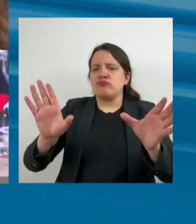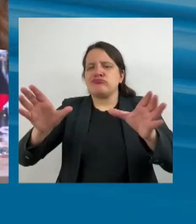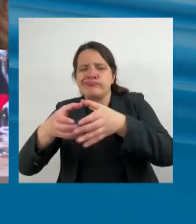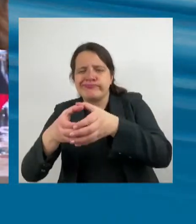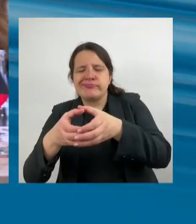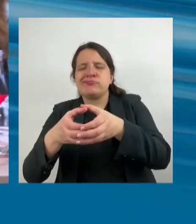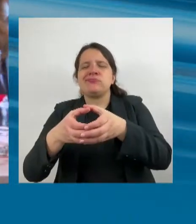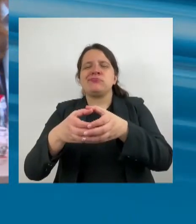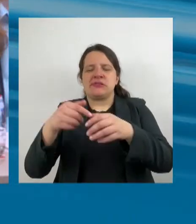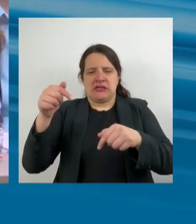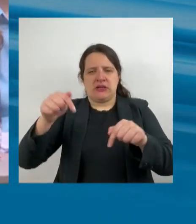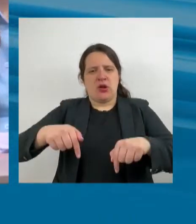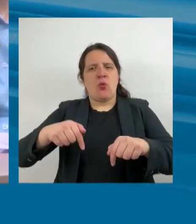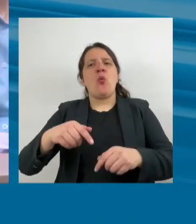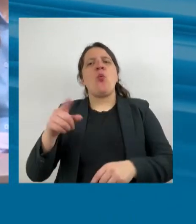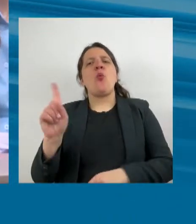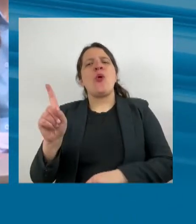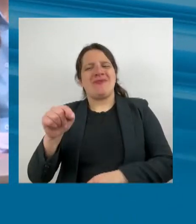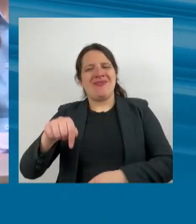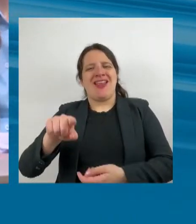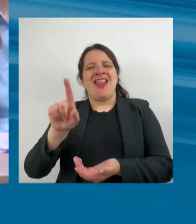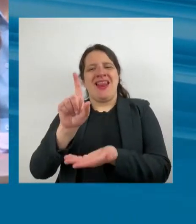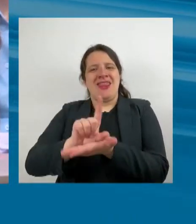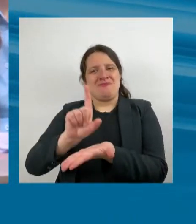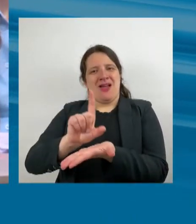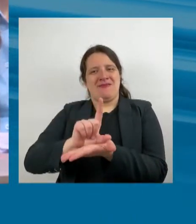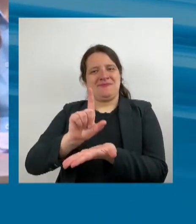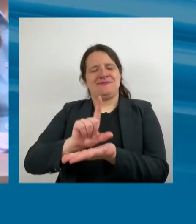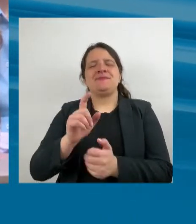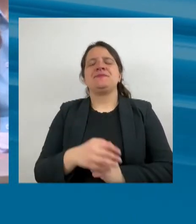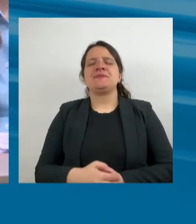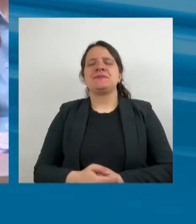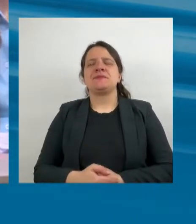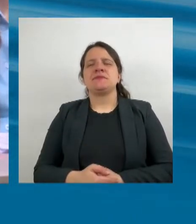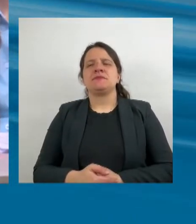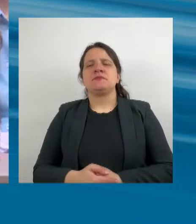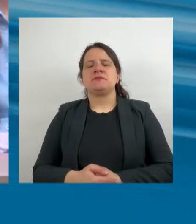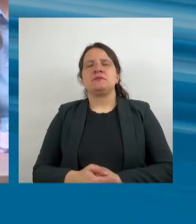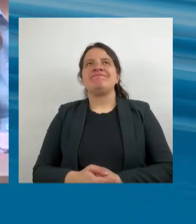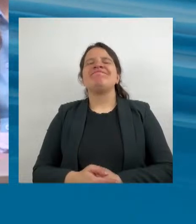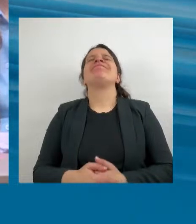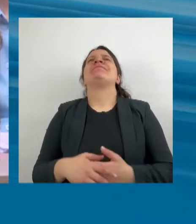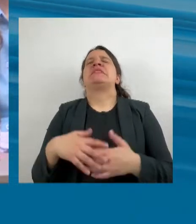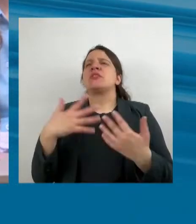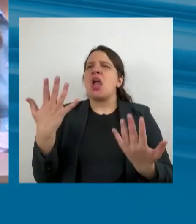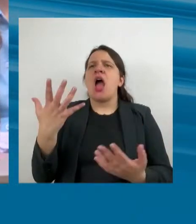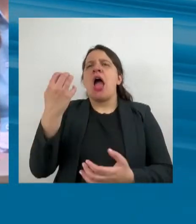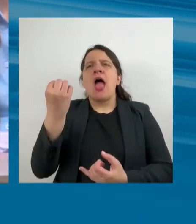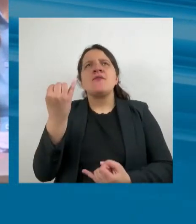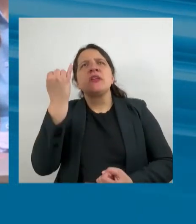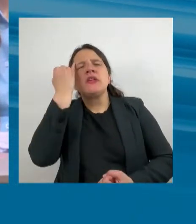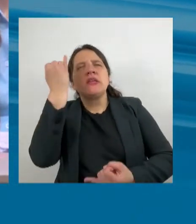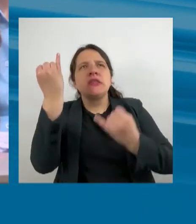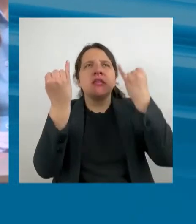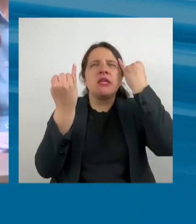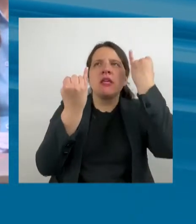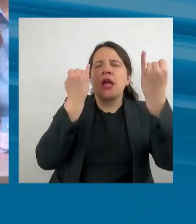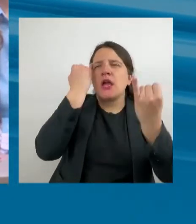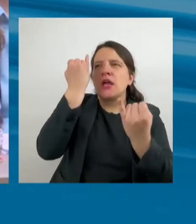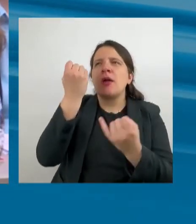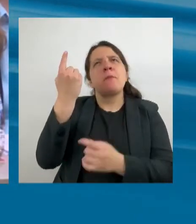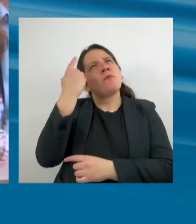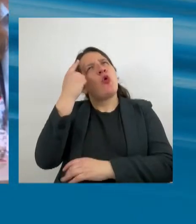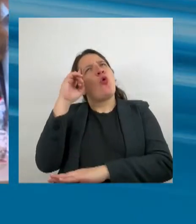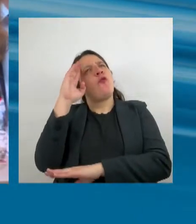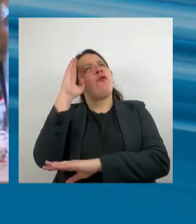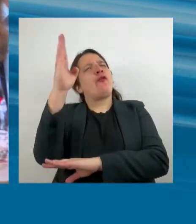on critical issues and ideas that will shape the future of beloved Caribbean and Latin America. And do look forward